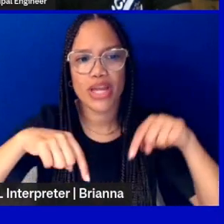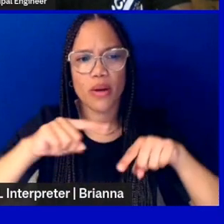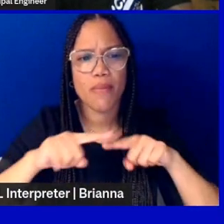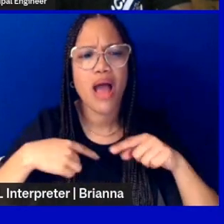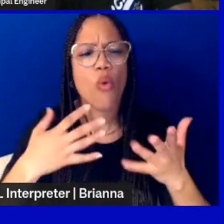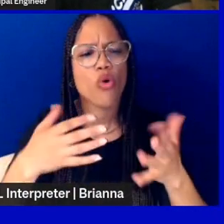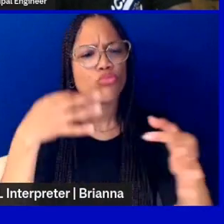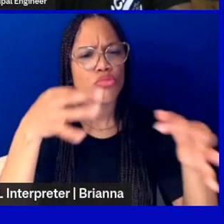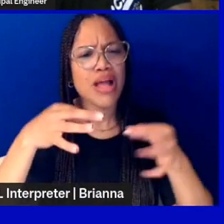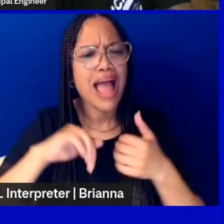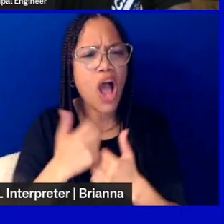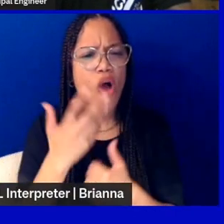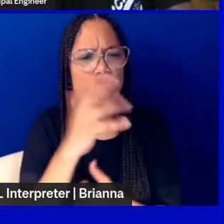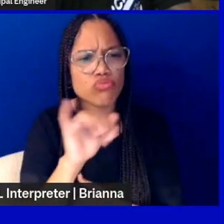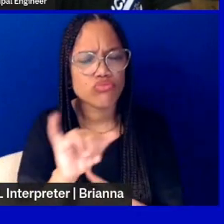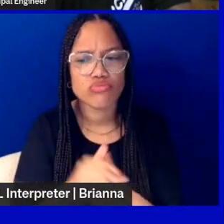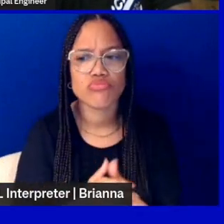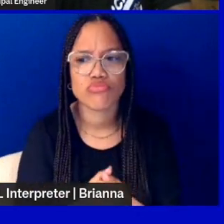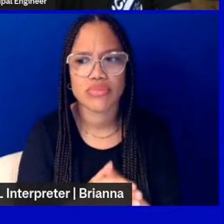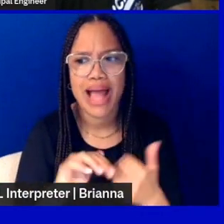how it is going to work.